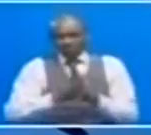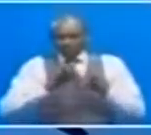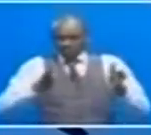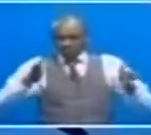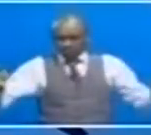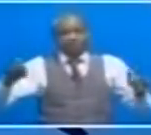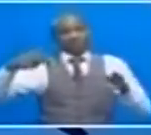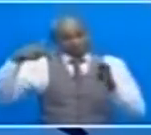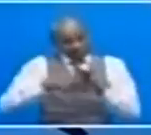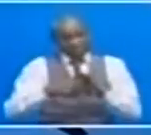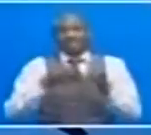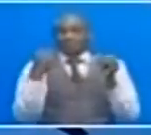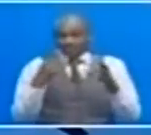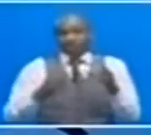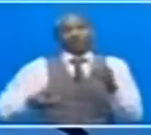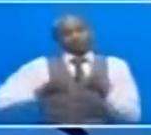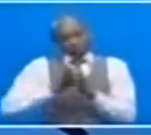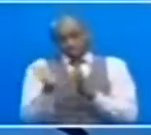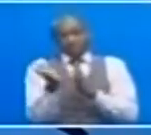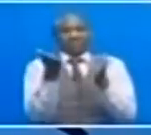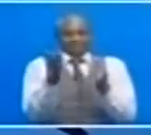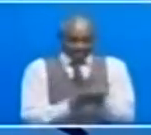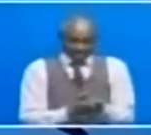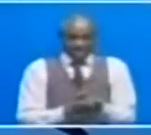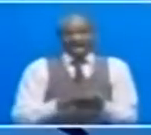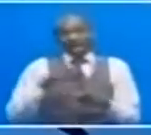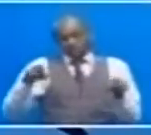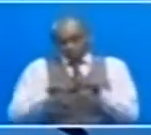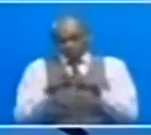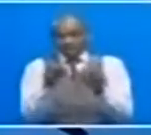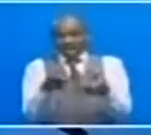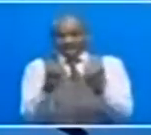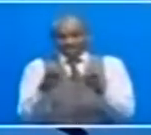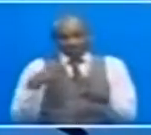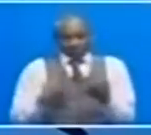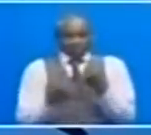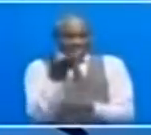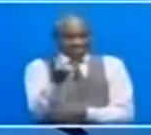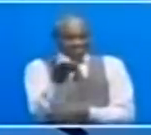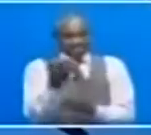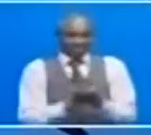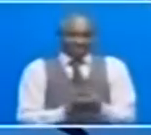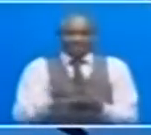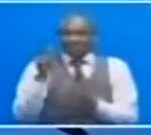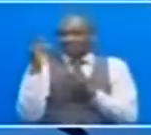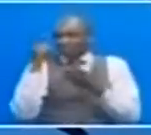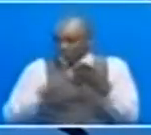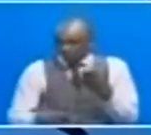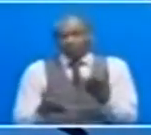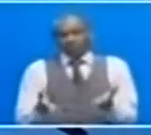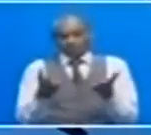fuel stations, increased focus on LPG, as well as 4 billion shillings lubricant plant in Mombasa that are expected to